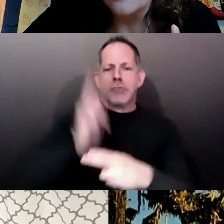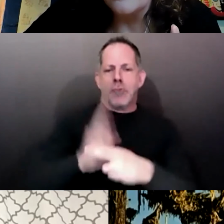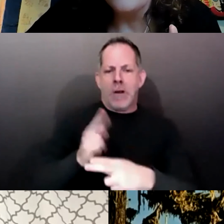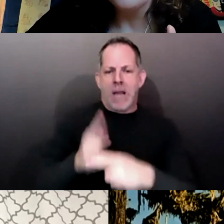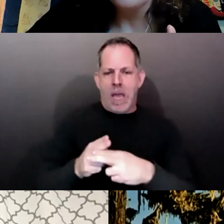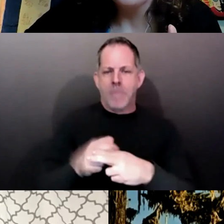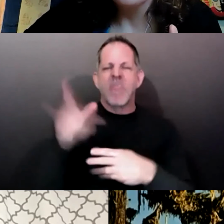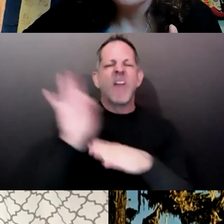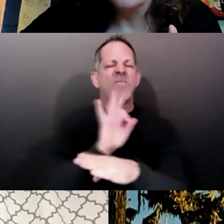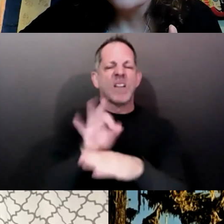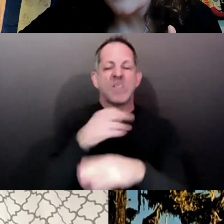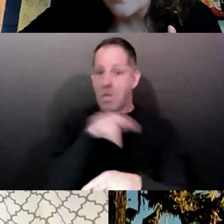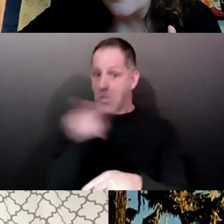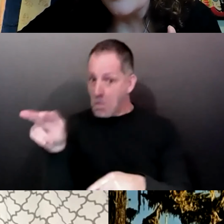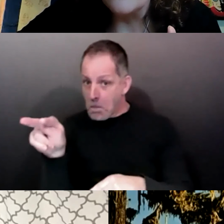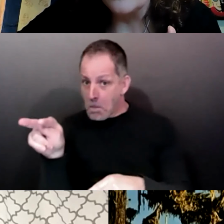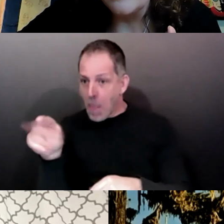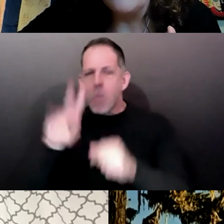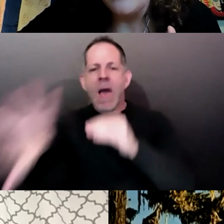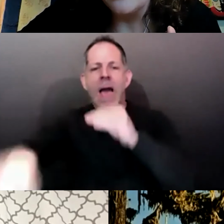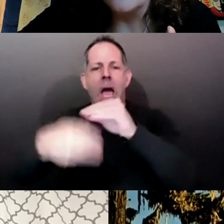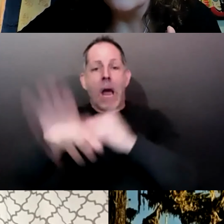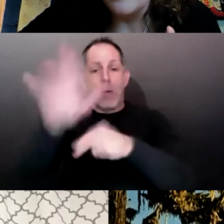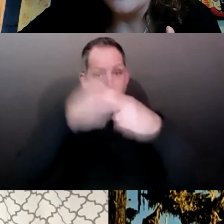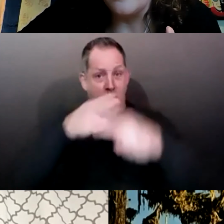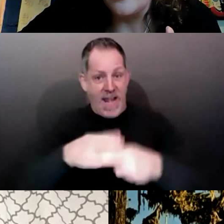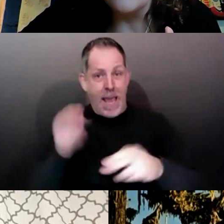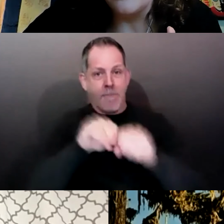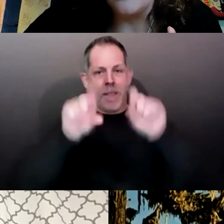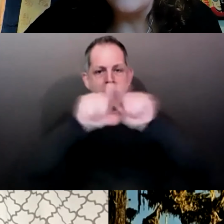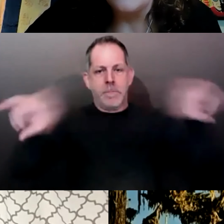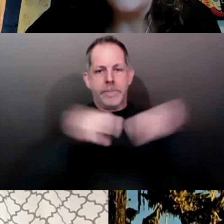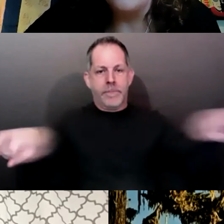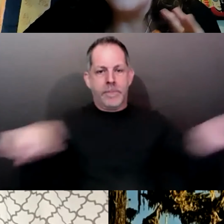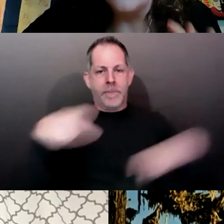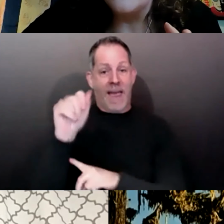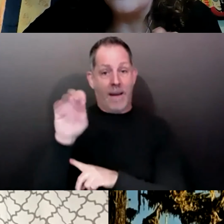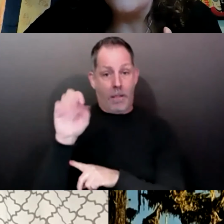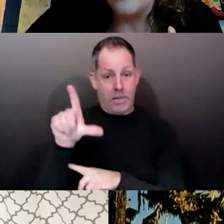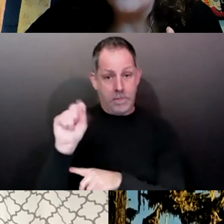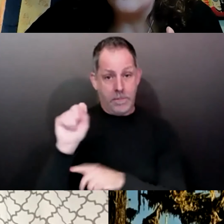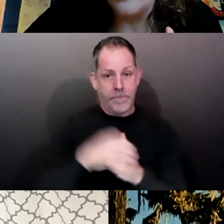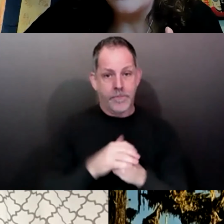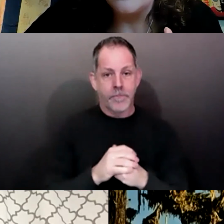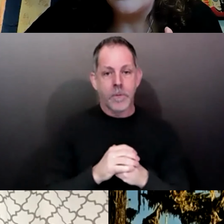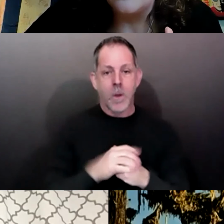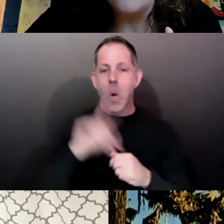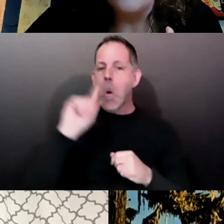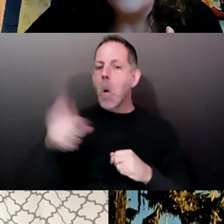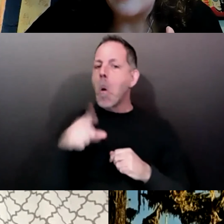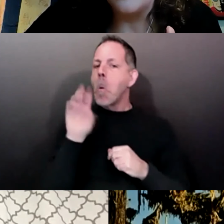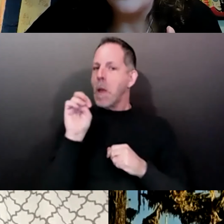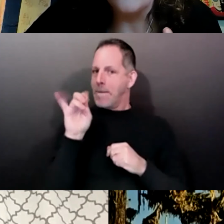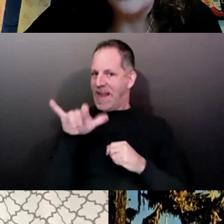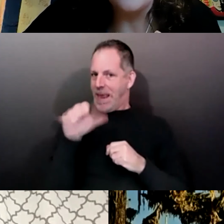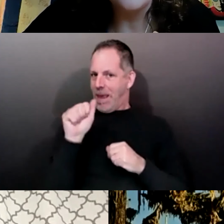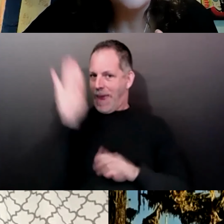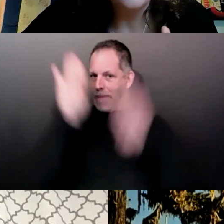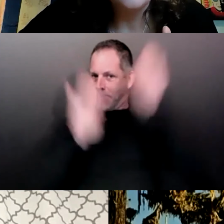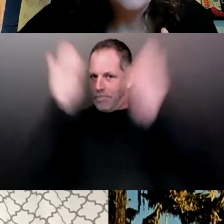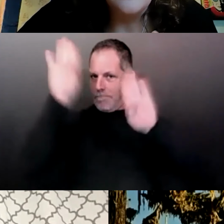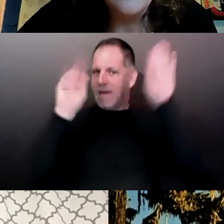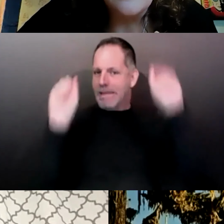over. So if only media could raise their hand right now and have it identified what outlet you're